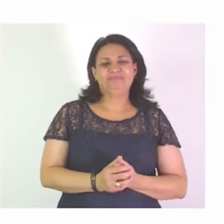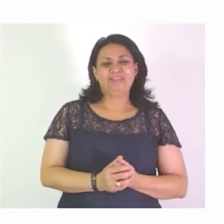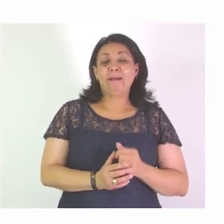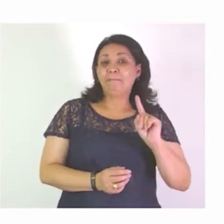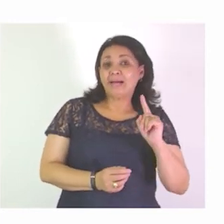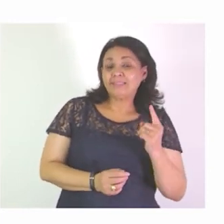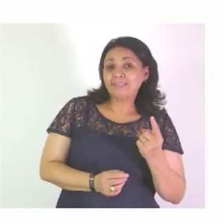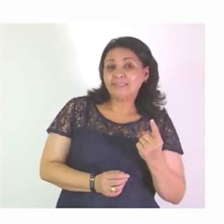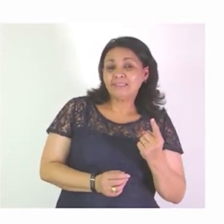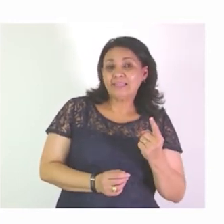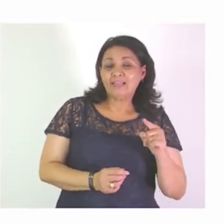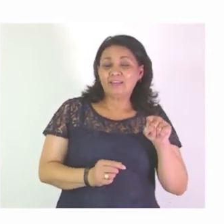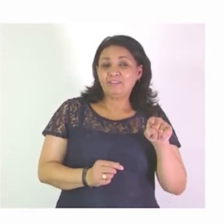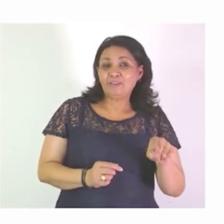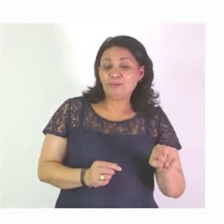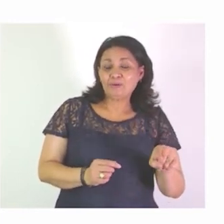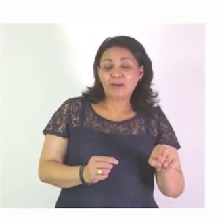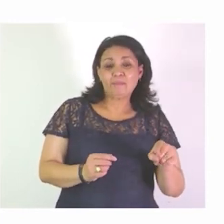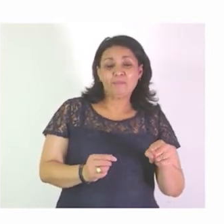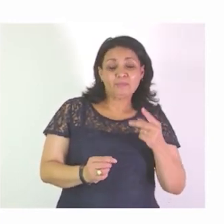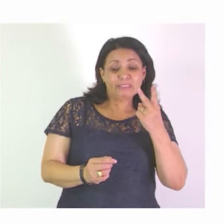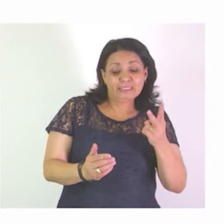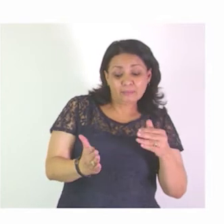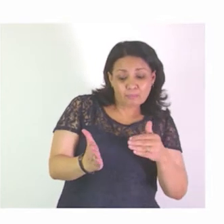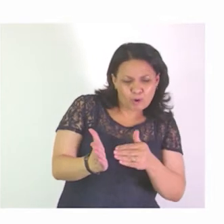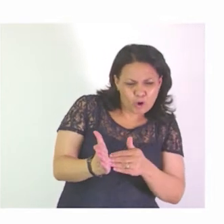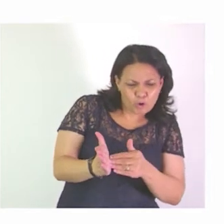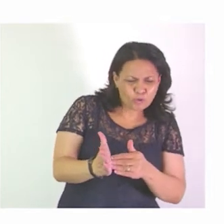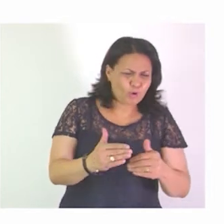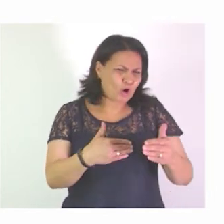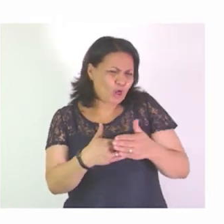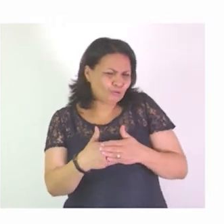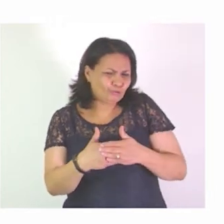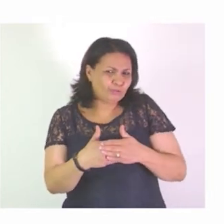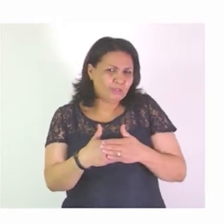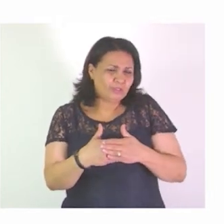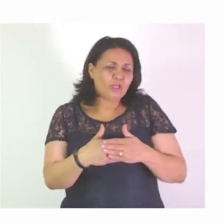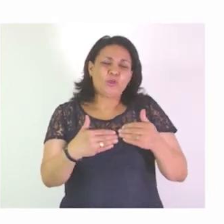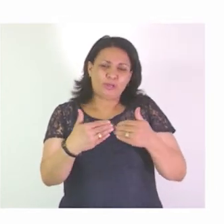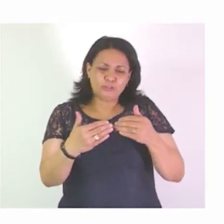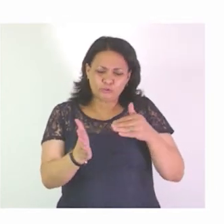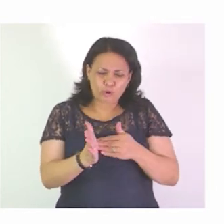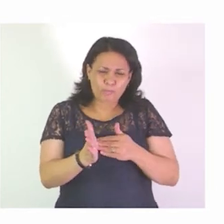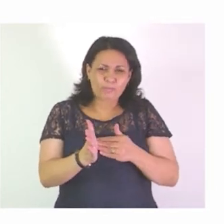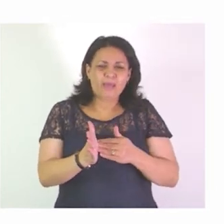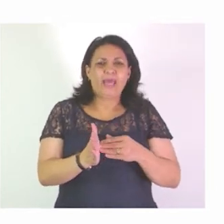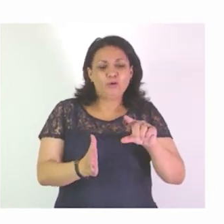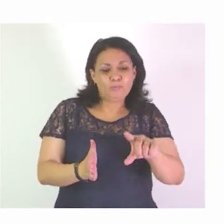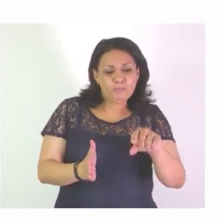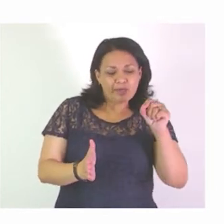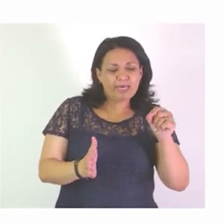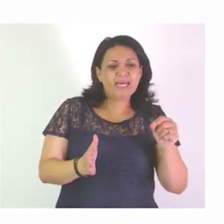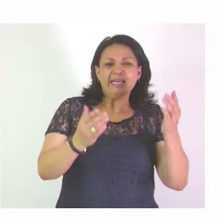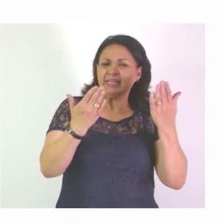But if you come across a path that is blocked or closed, you can stop and choose a